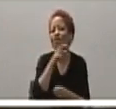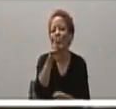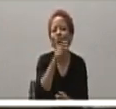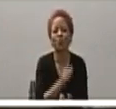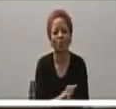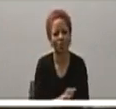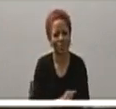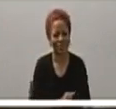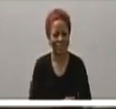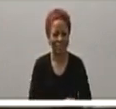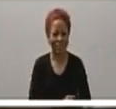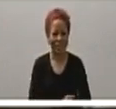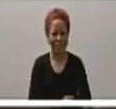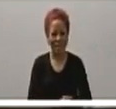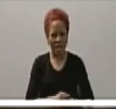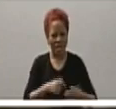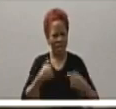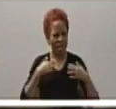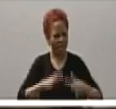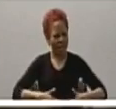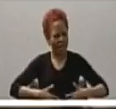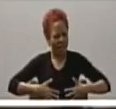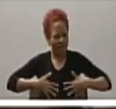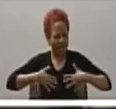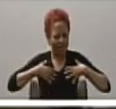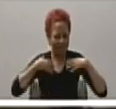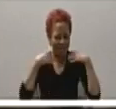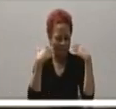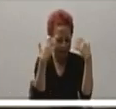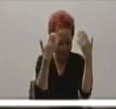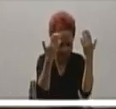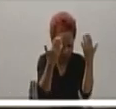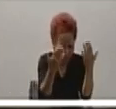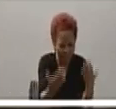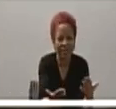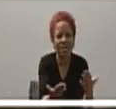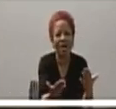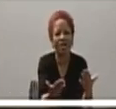than this, to lay down one's life for one's friends. John